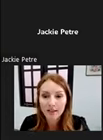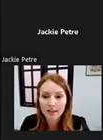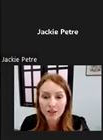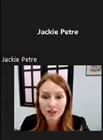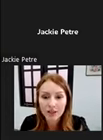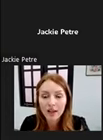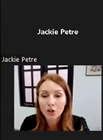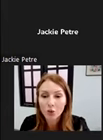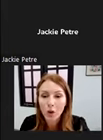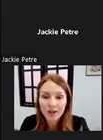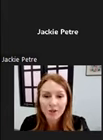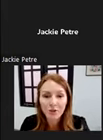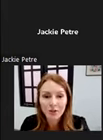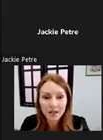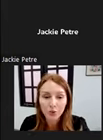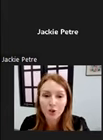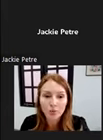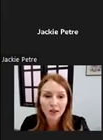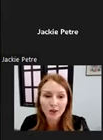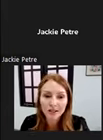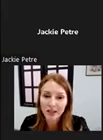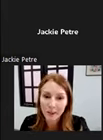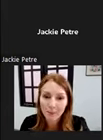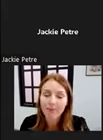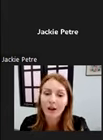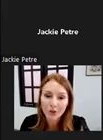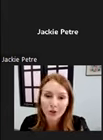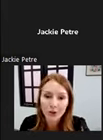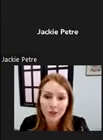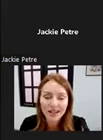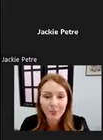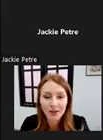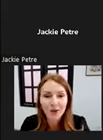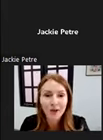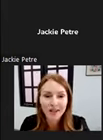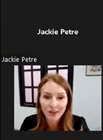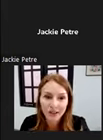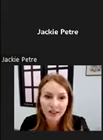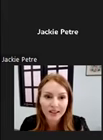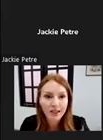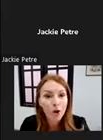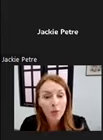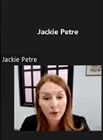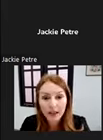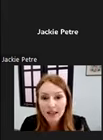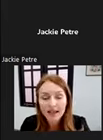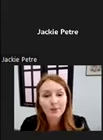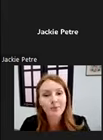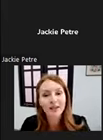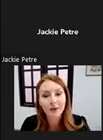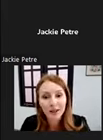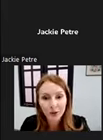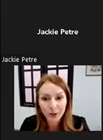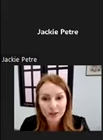and Transitions to 100% Renewable Energy Study, also known as the PR100. Buenos días